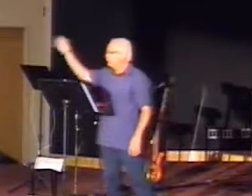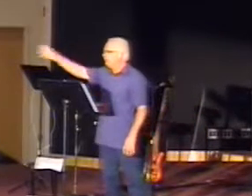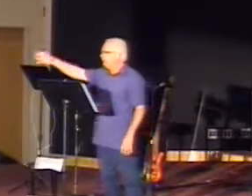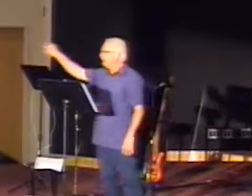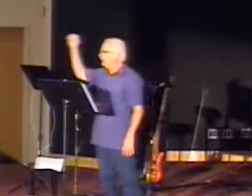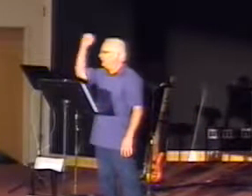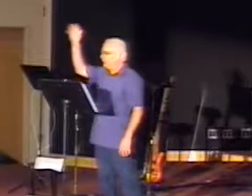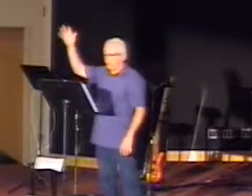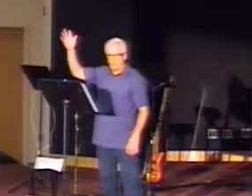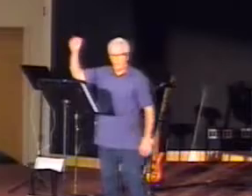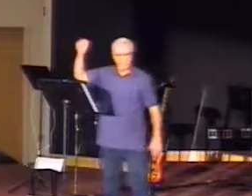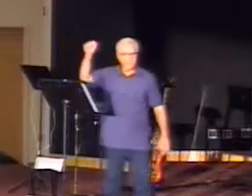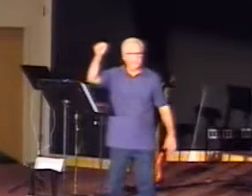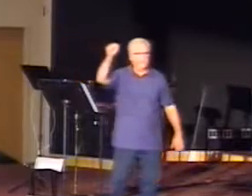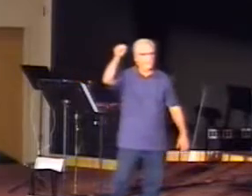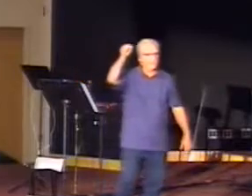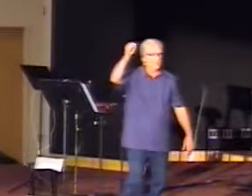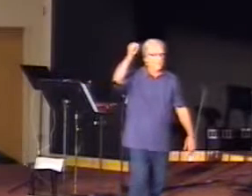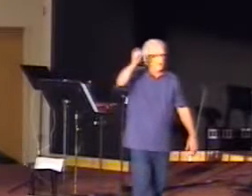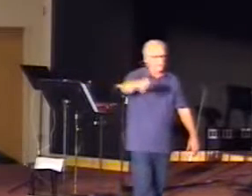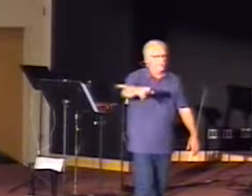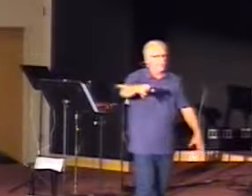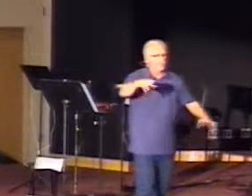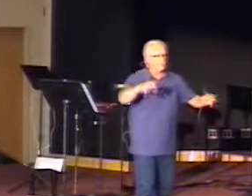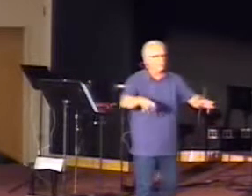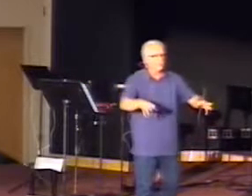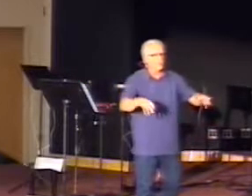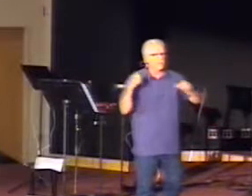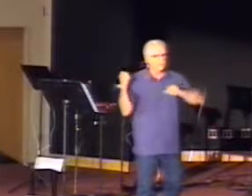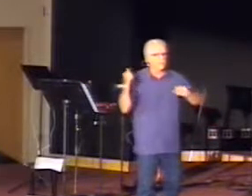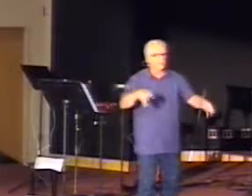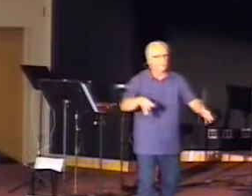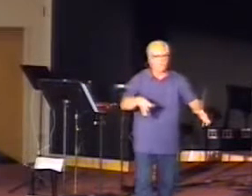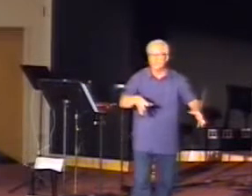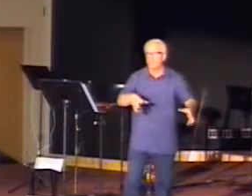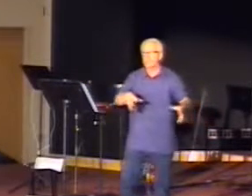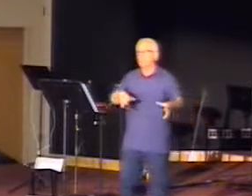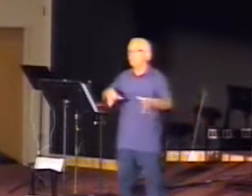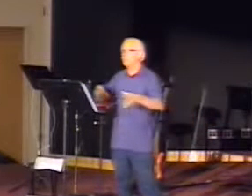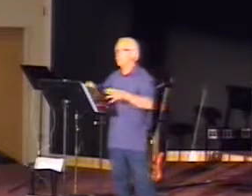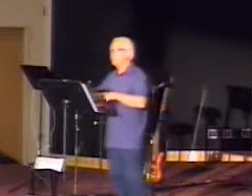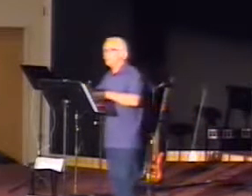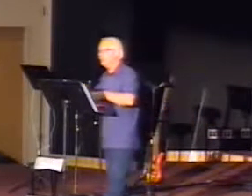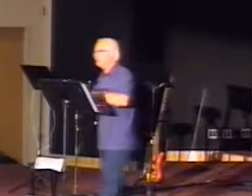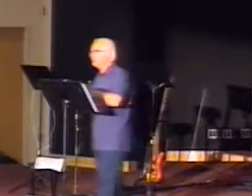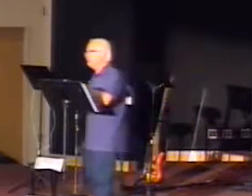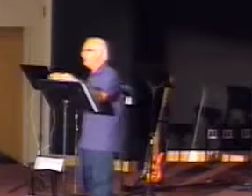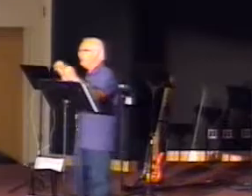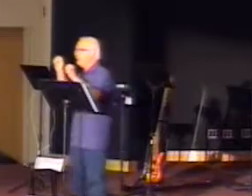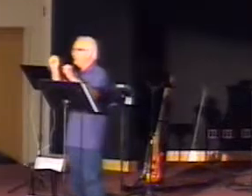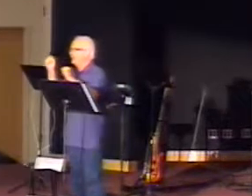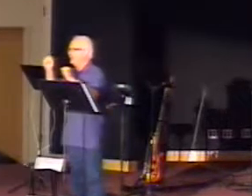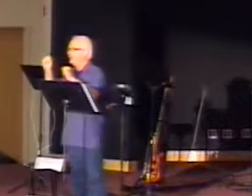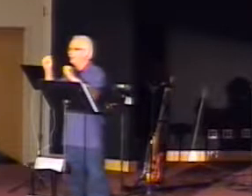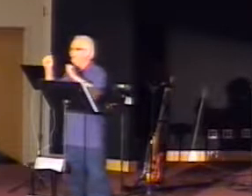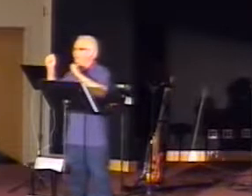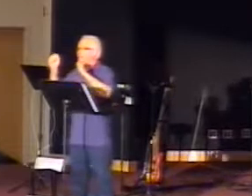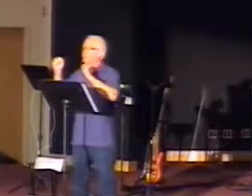were first married and everything, went up to Connecticut and I had to get a job for the summertime, remodel her mom's house for her to sell it and everything.